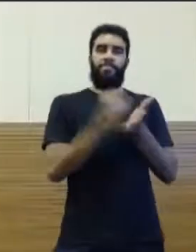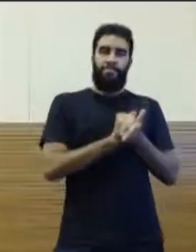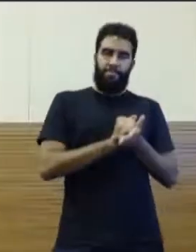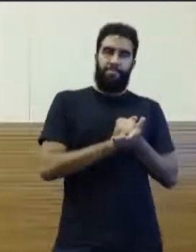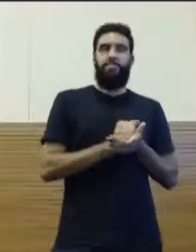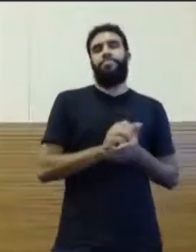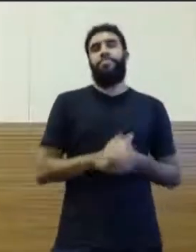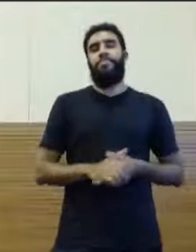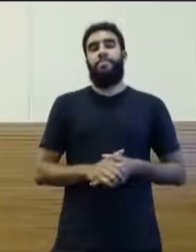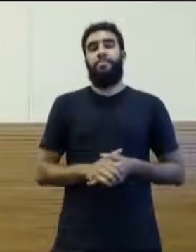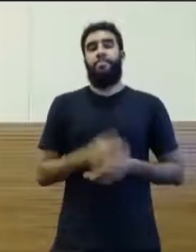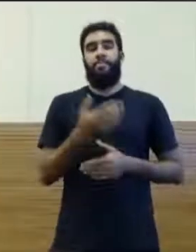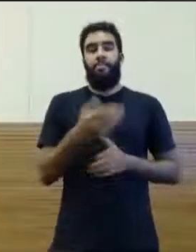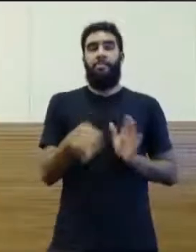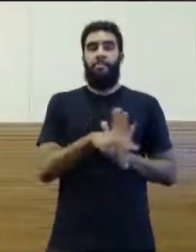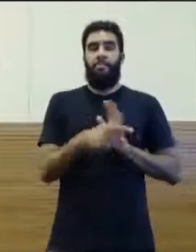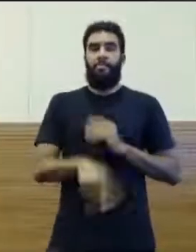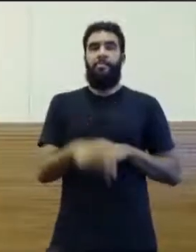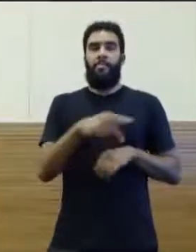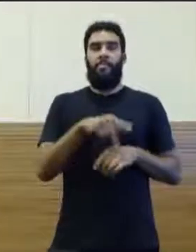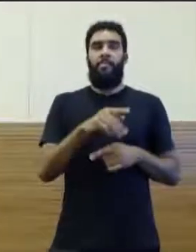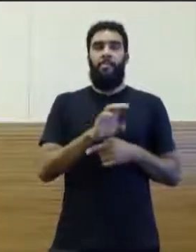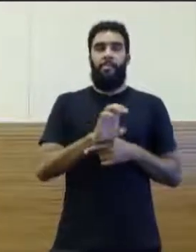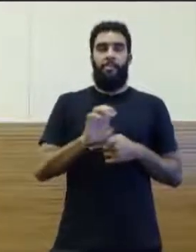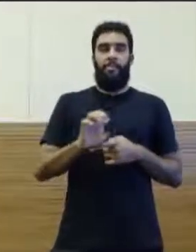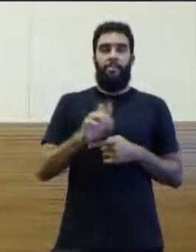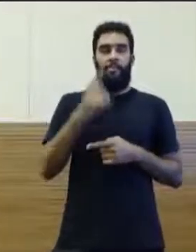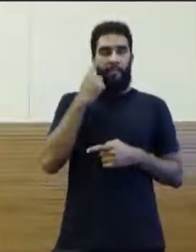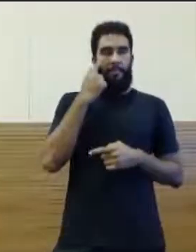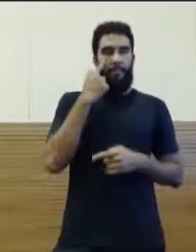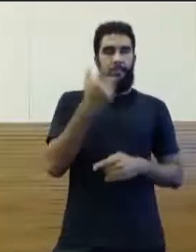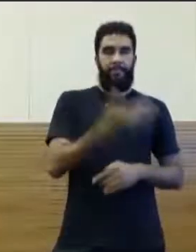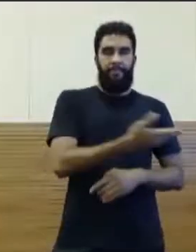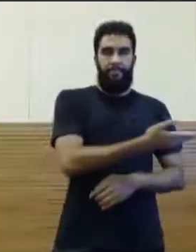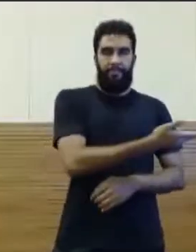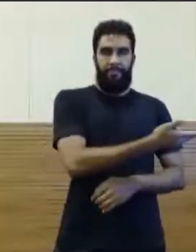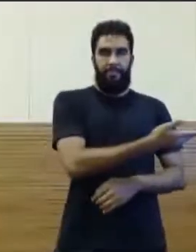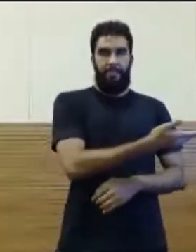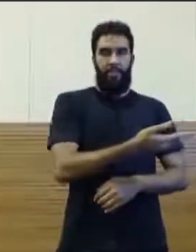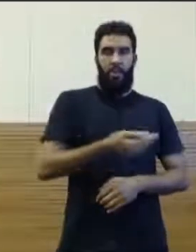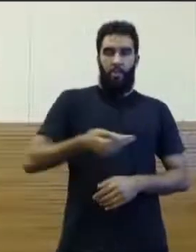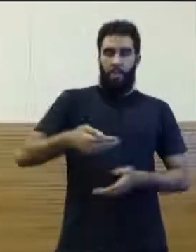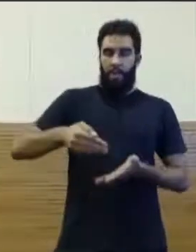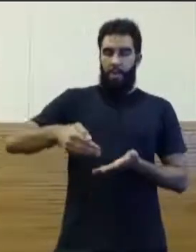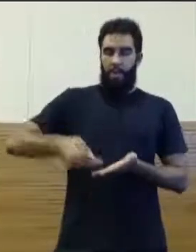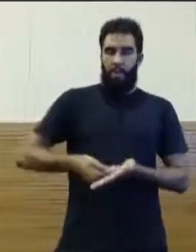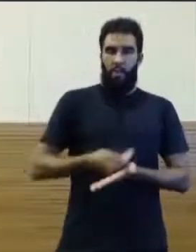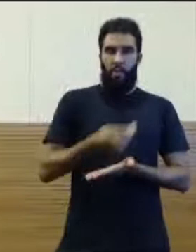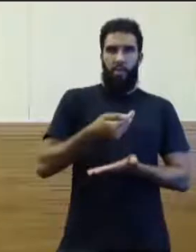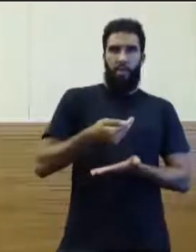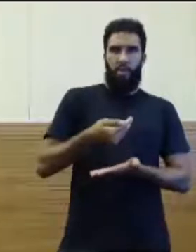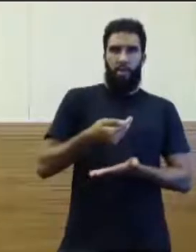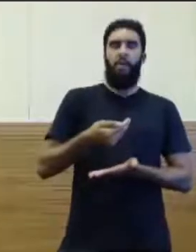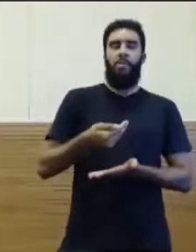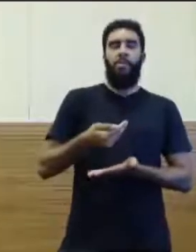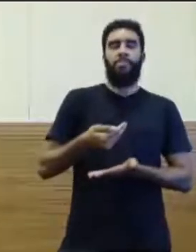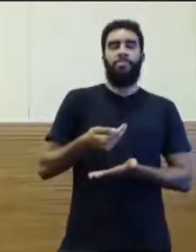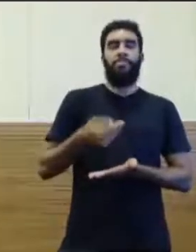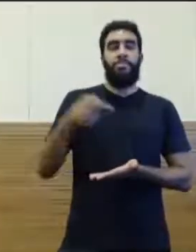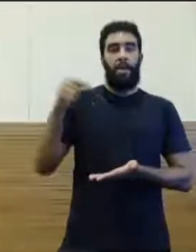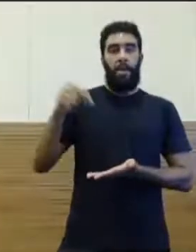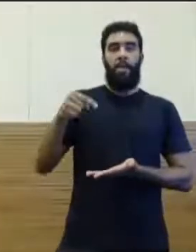guidelines. These dietary guidelines of Ecuador are represented by this image, which is a wooden